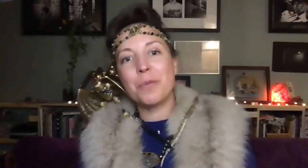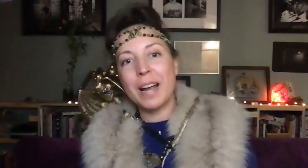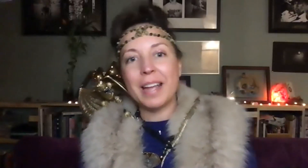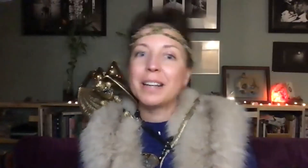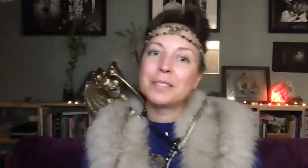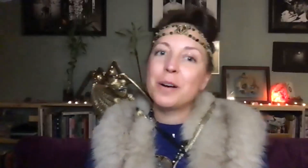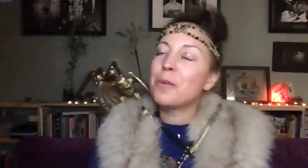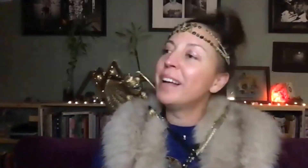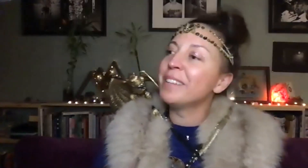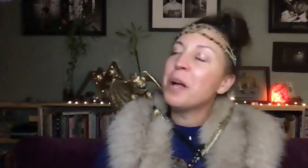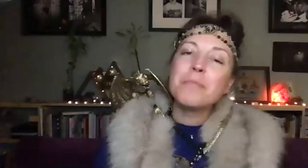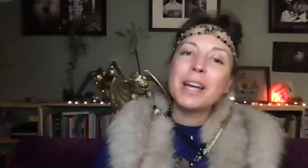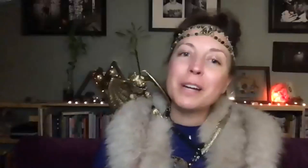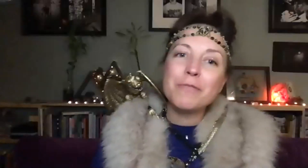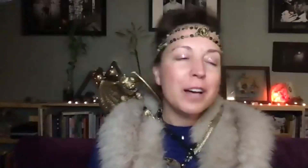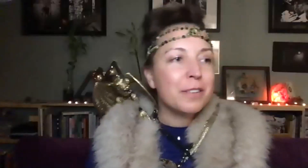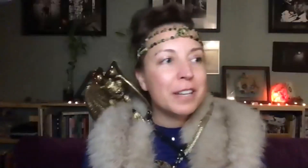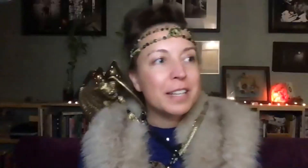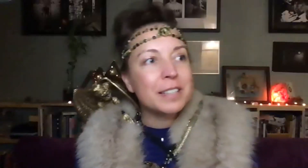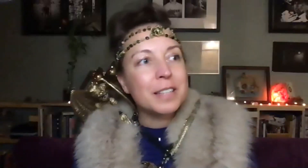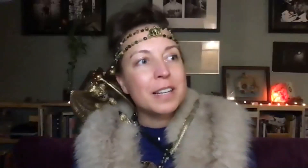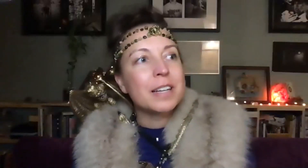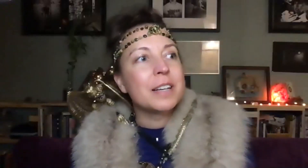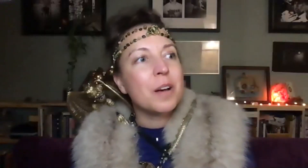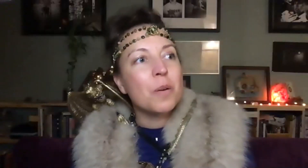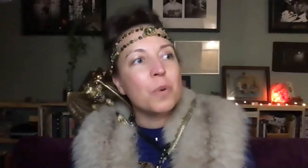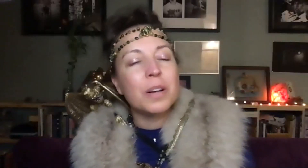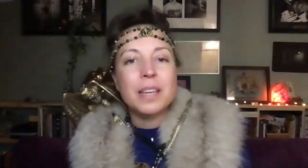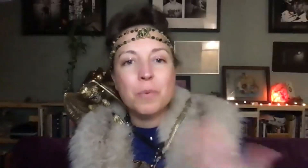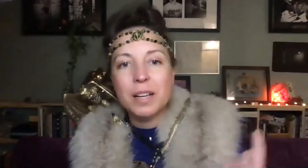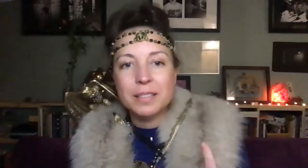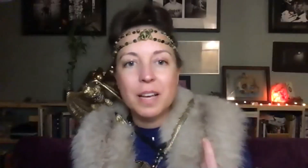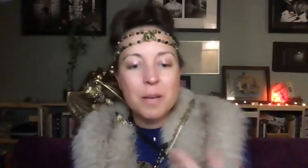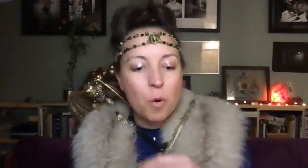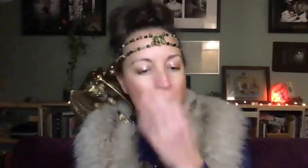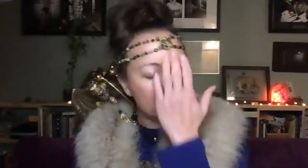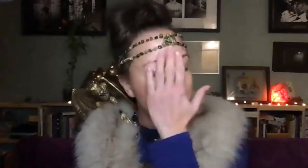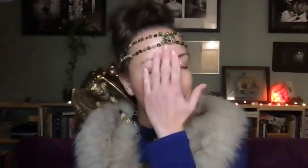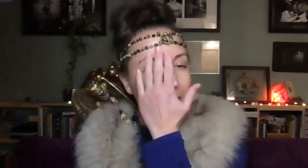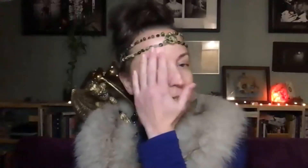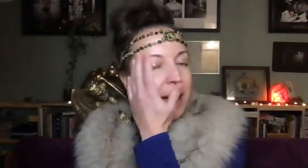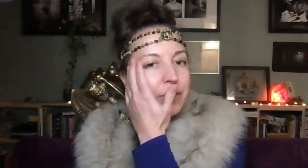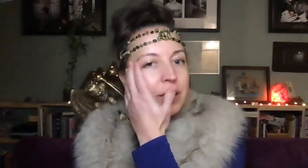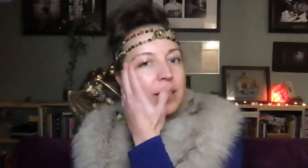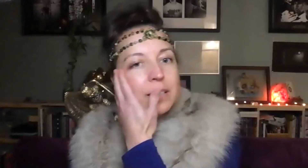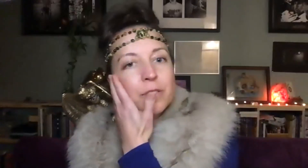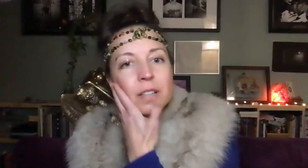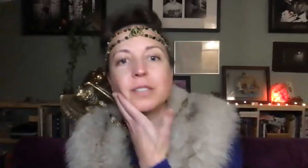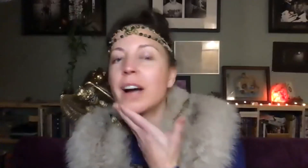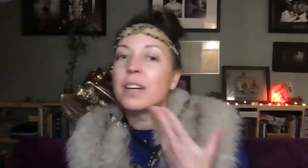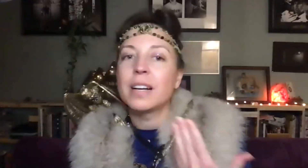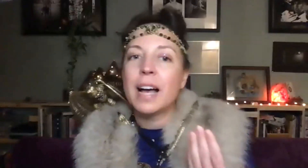like, oh, right. So my grandfather is, he was a well-known pearl diver in